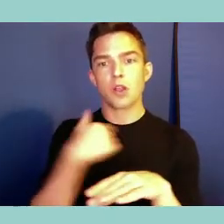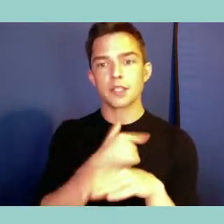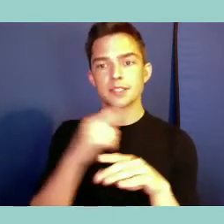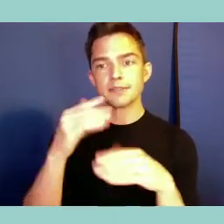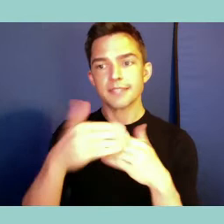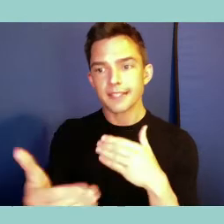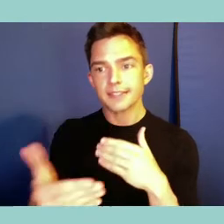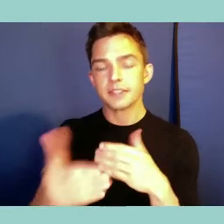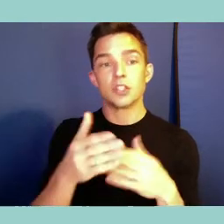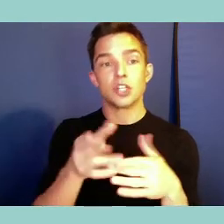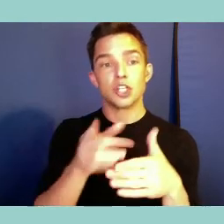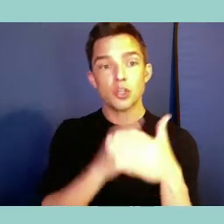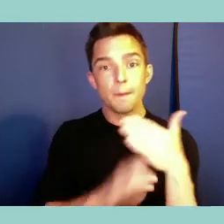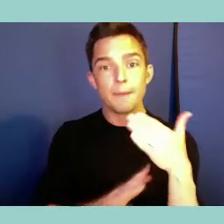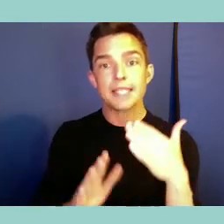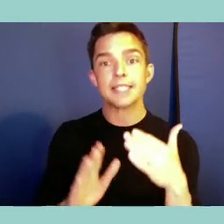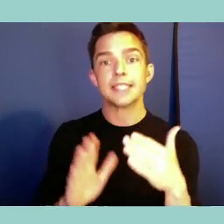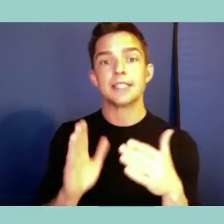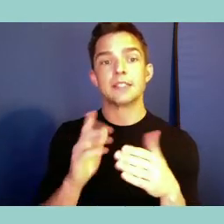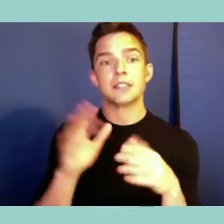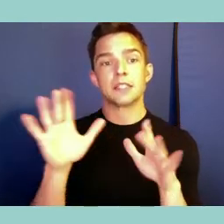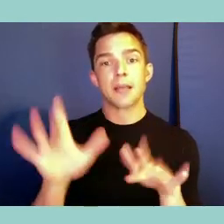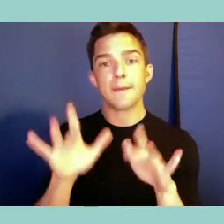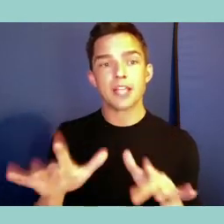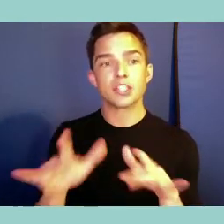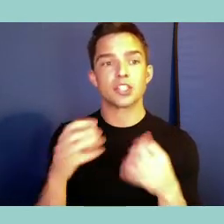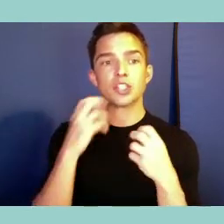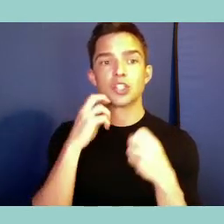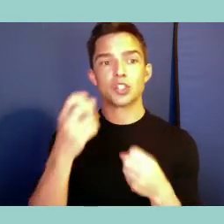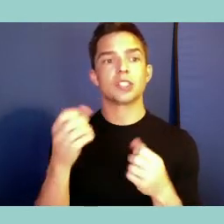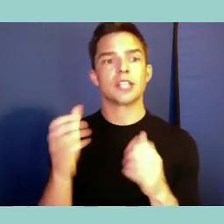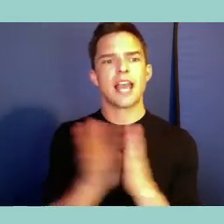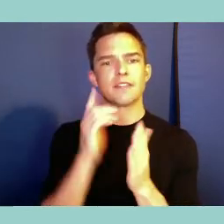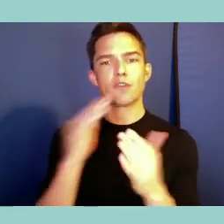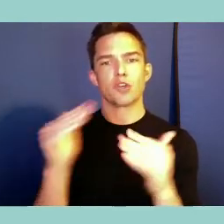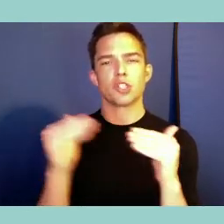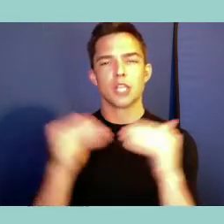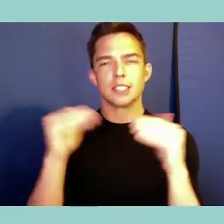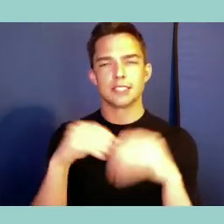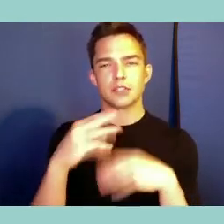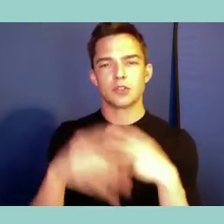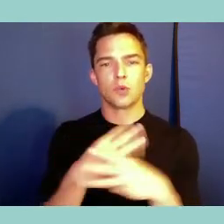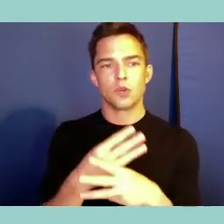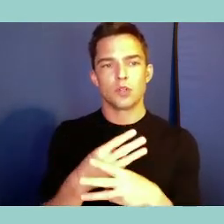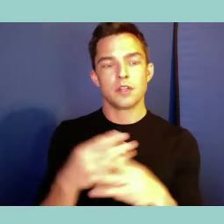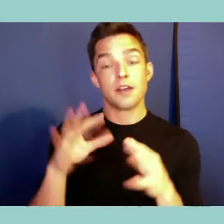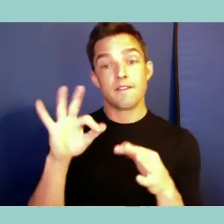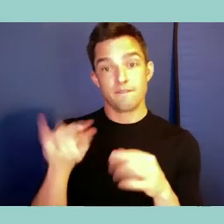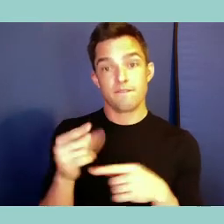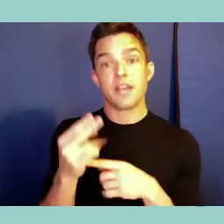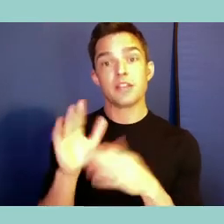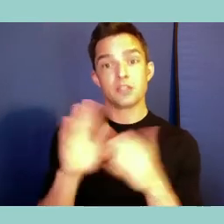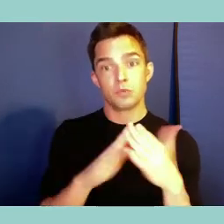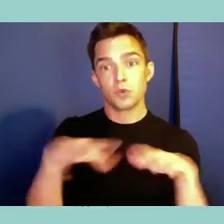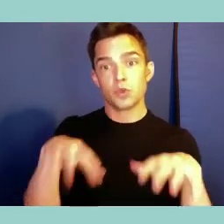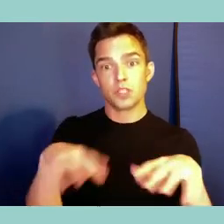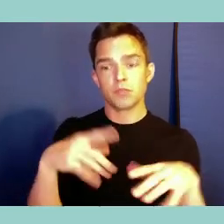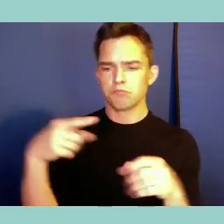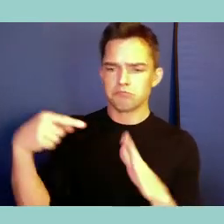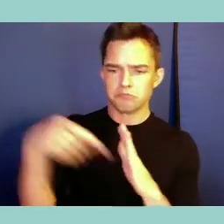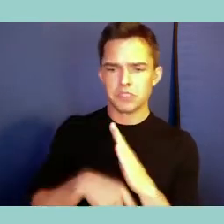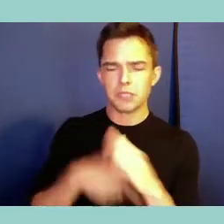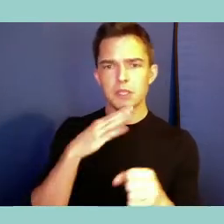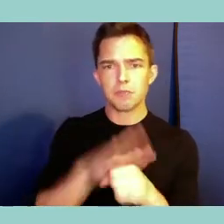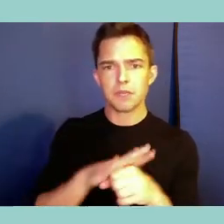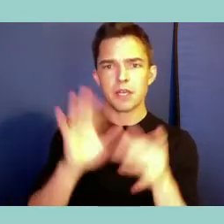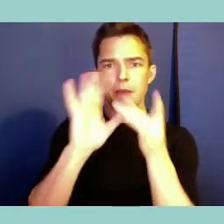us next, and with humility, compassion, and courage, acts for justice in the world. We do all of this as a faith community that is